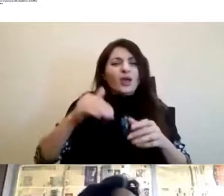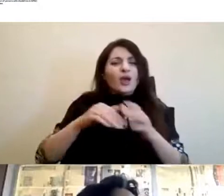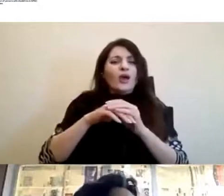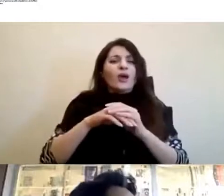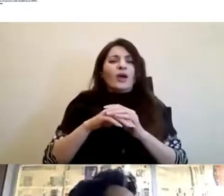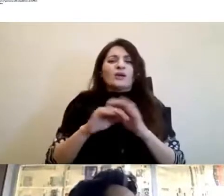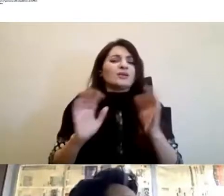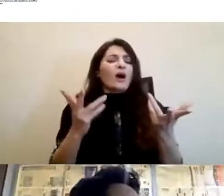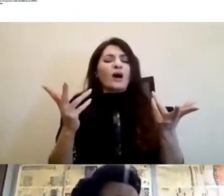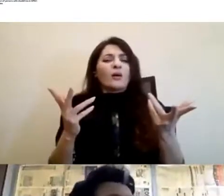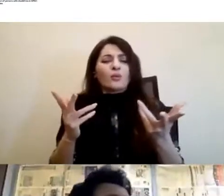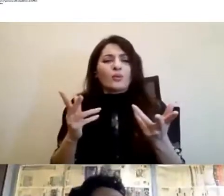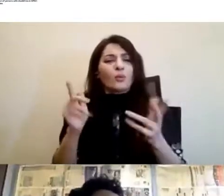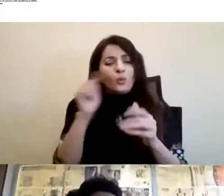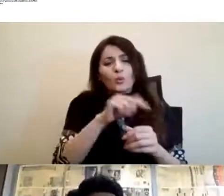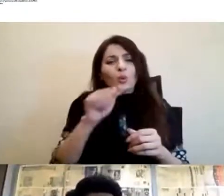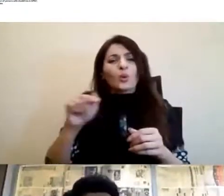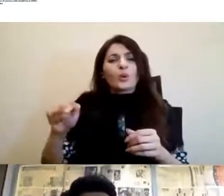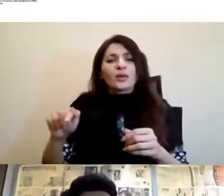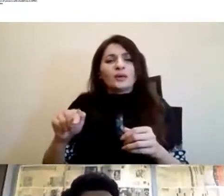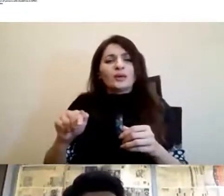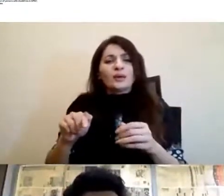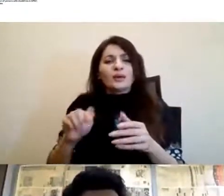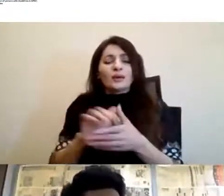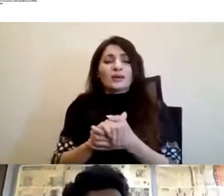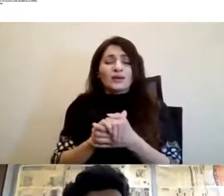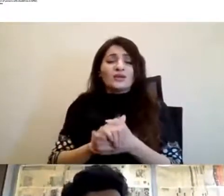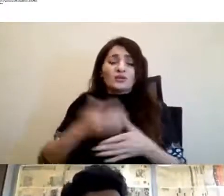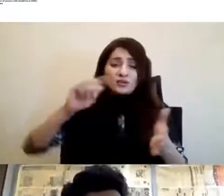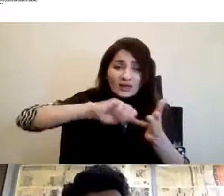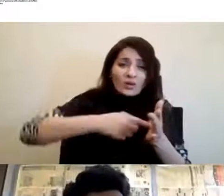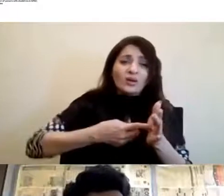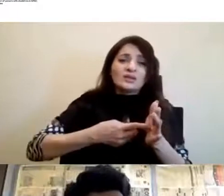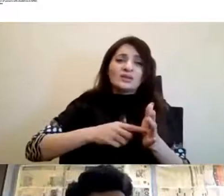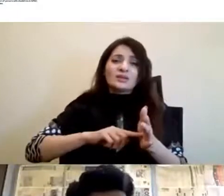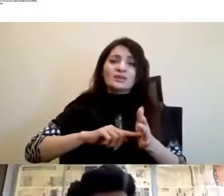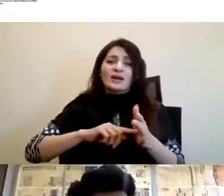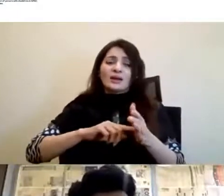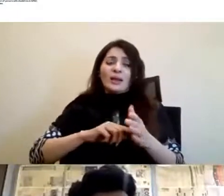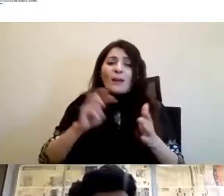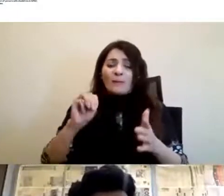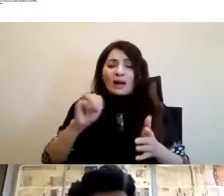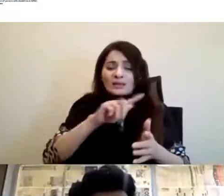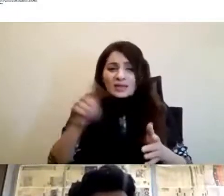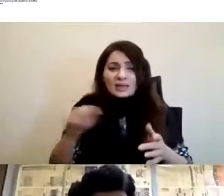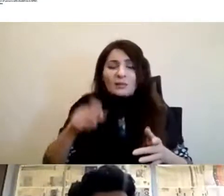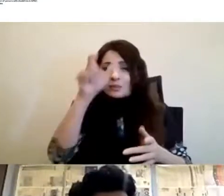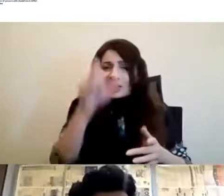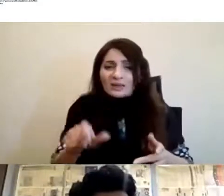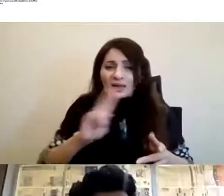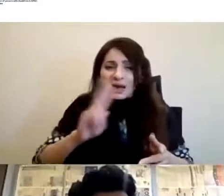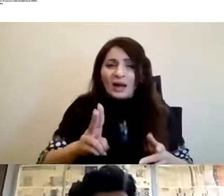reality. Mark Zuckerberg said that those technologies are all about giving people remote presence. So